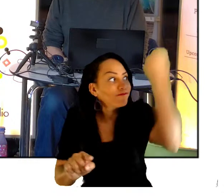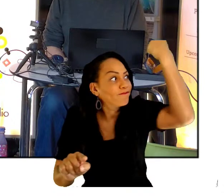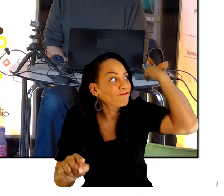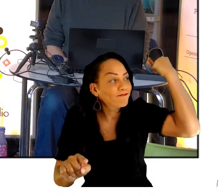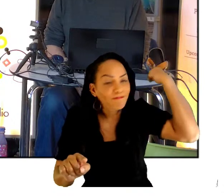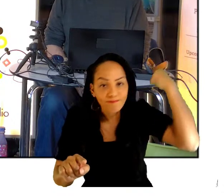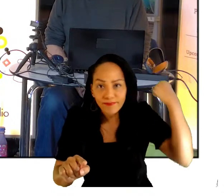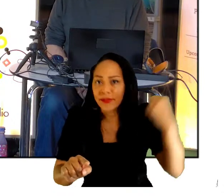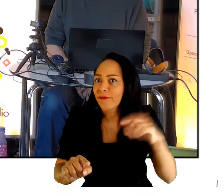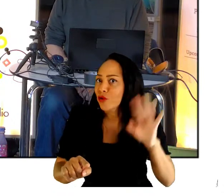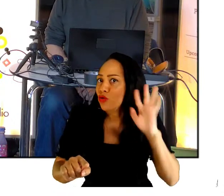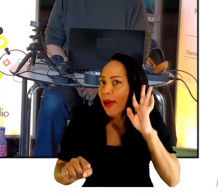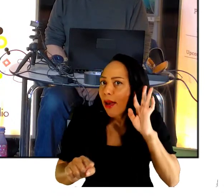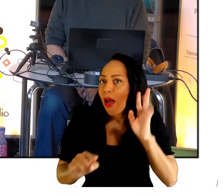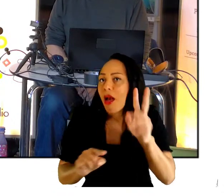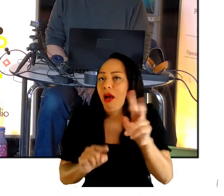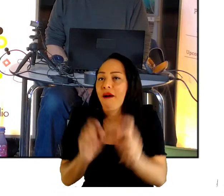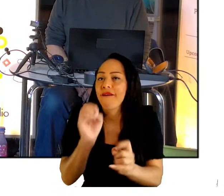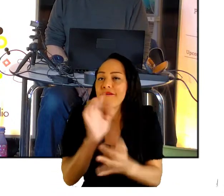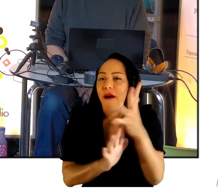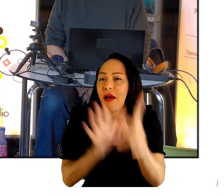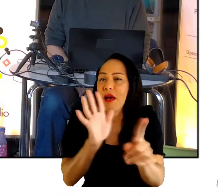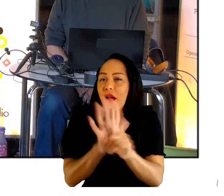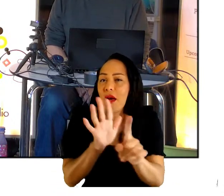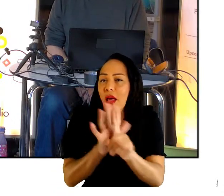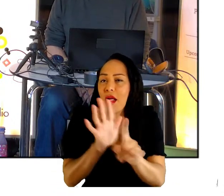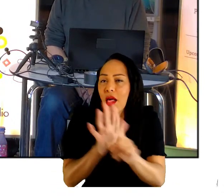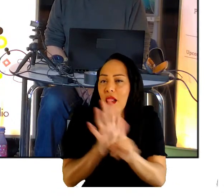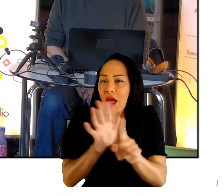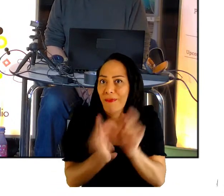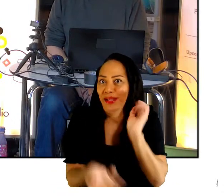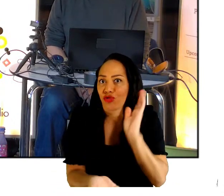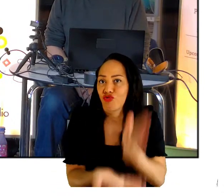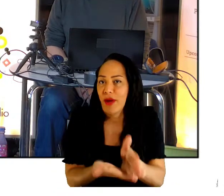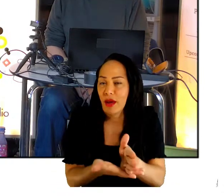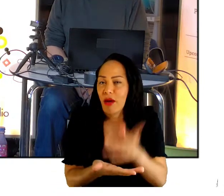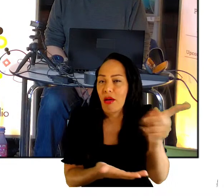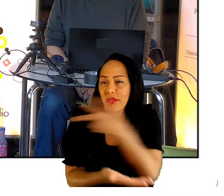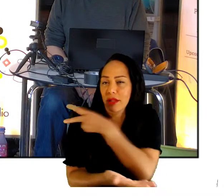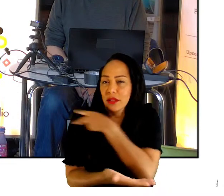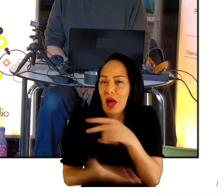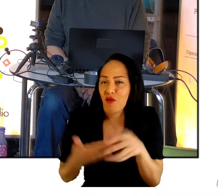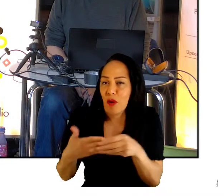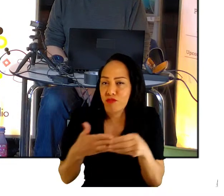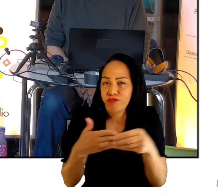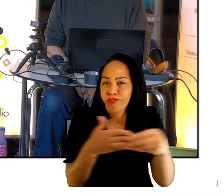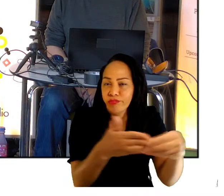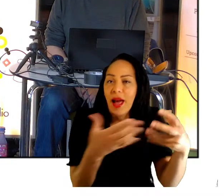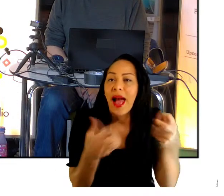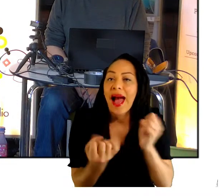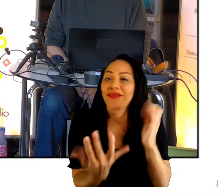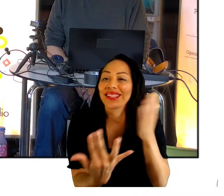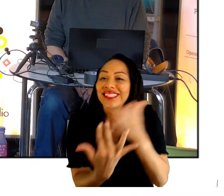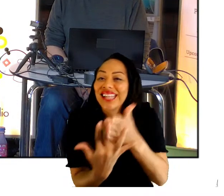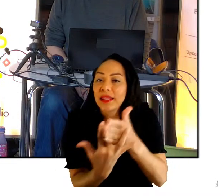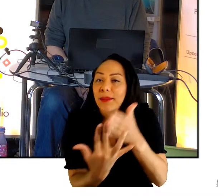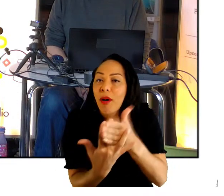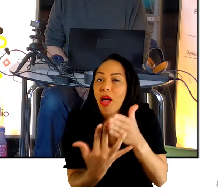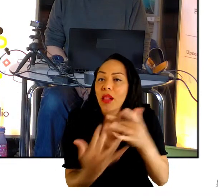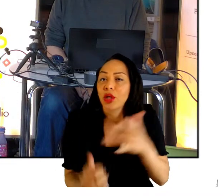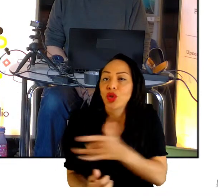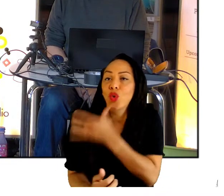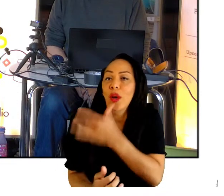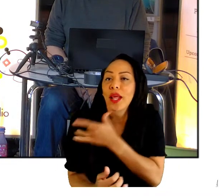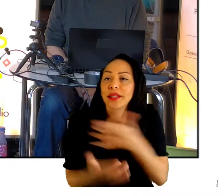real. The studio team will direct you towards those fire exits. And there is accessible toilets and baby change in the little corridor next to the